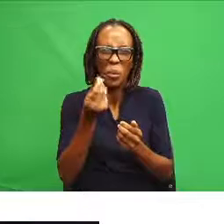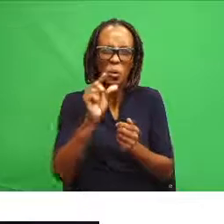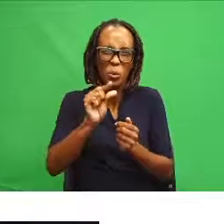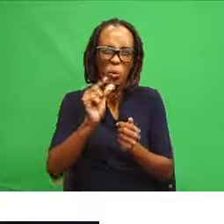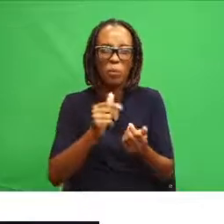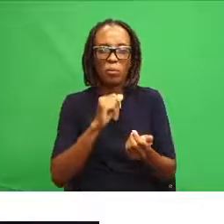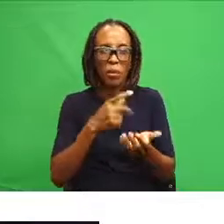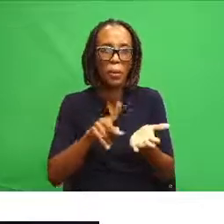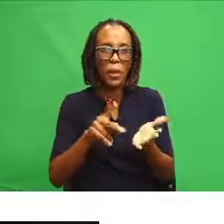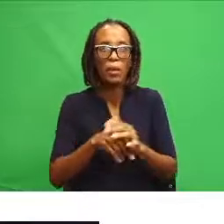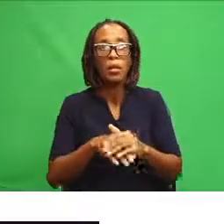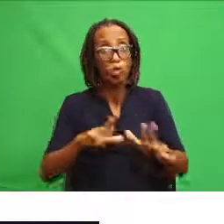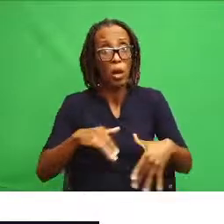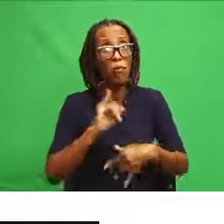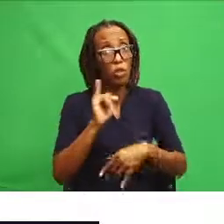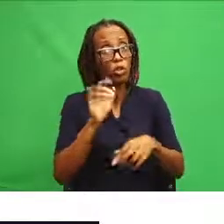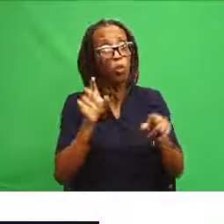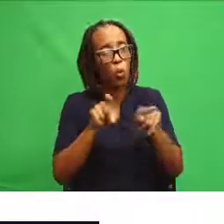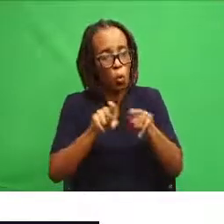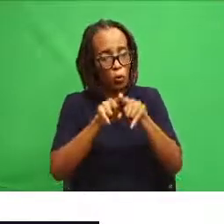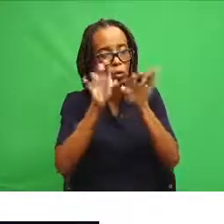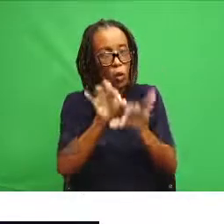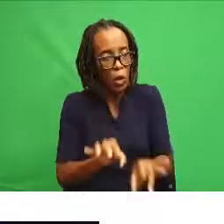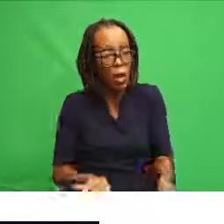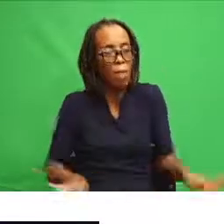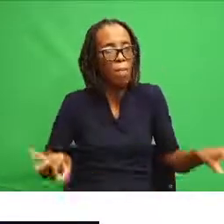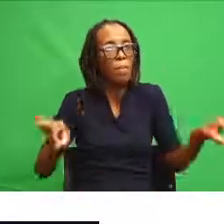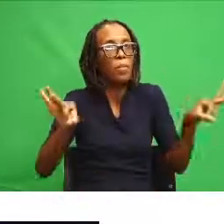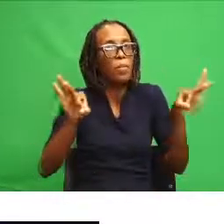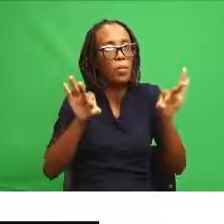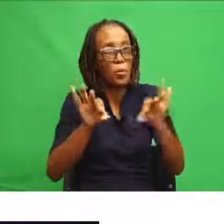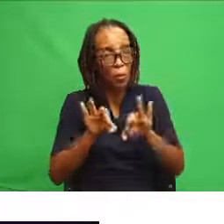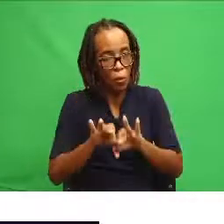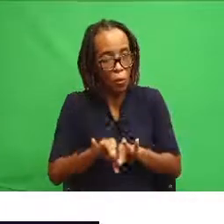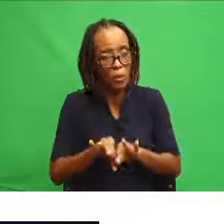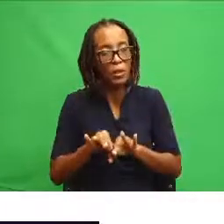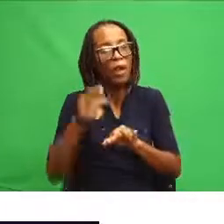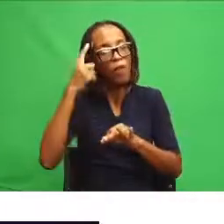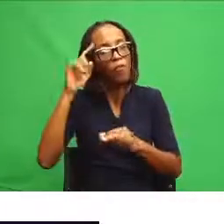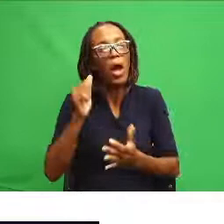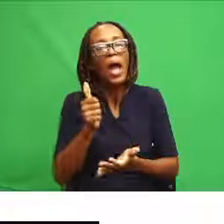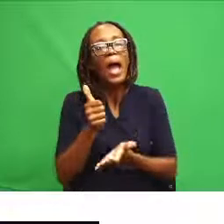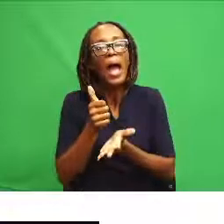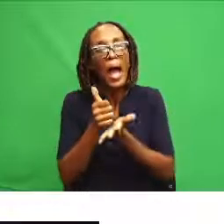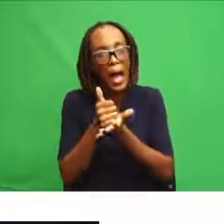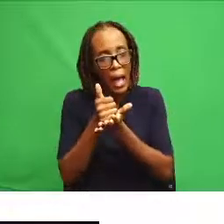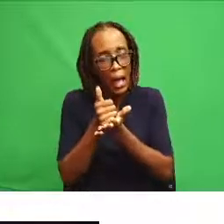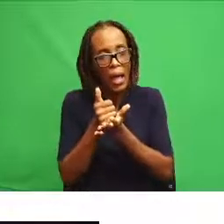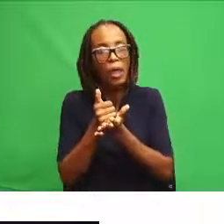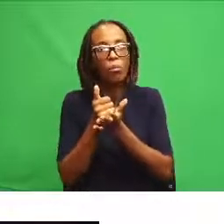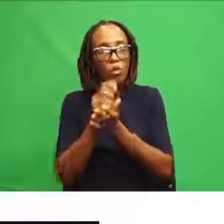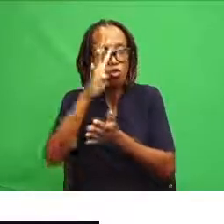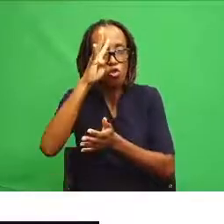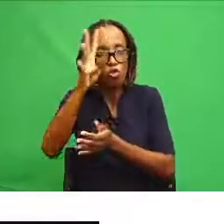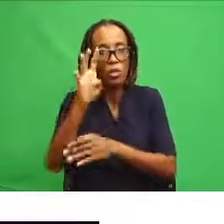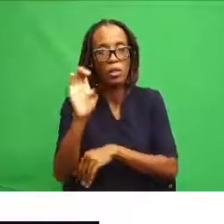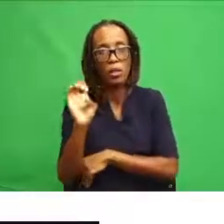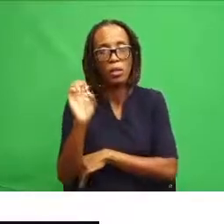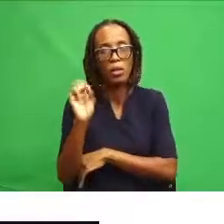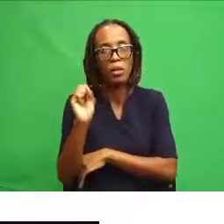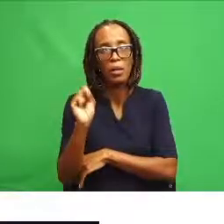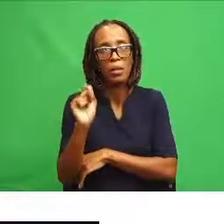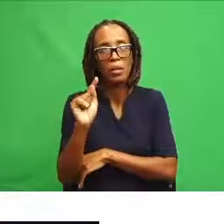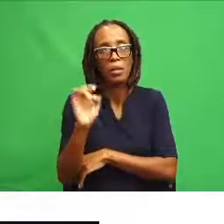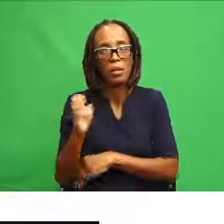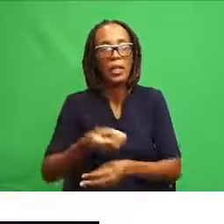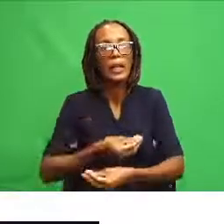the efficiency of a life insurance policy as a means, as one of the instruments of planning your estate, and one of the means